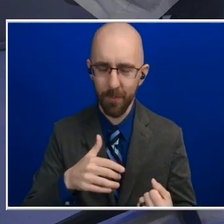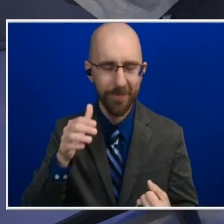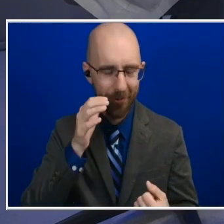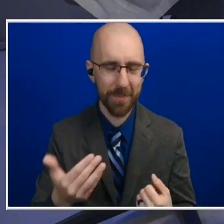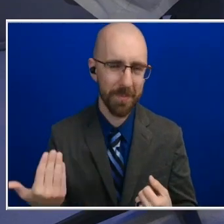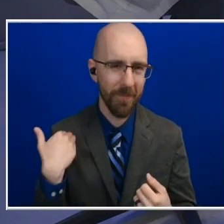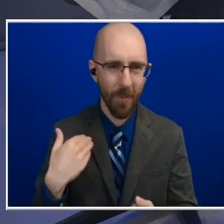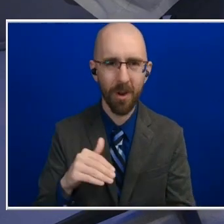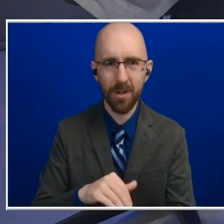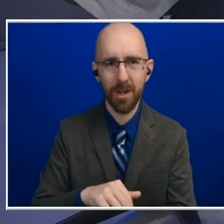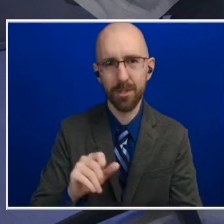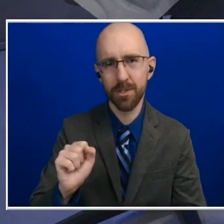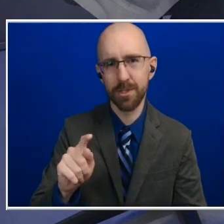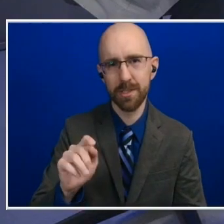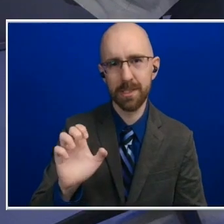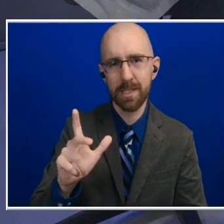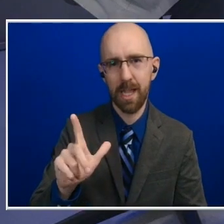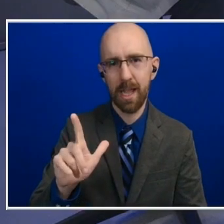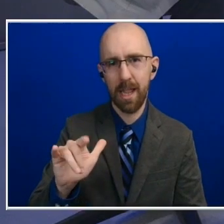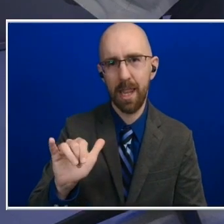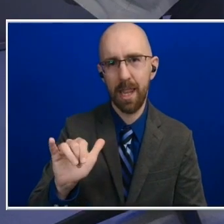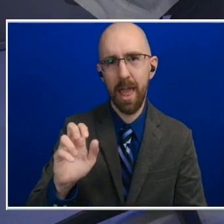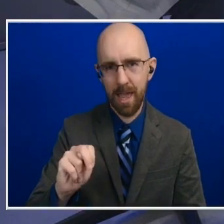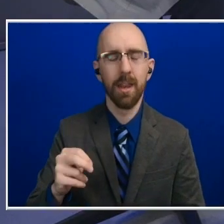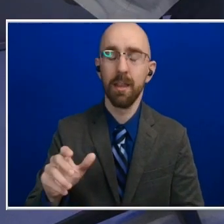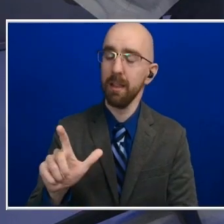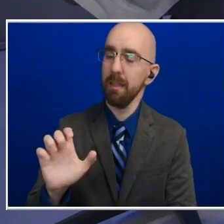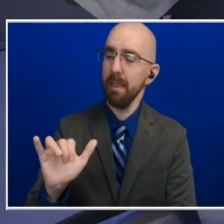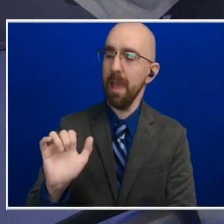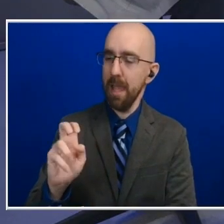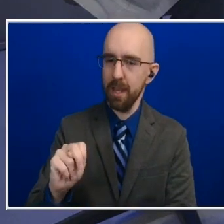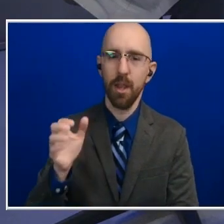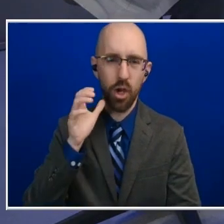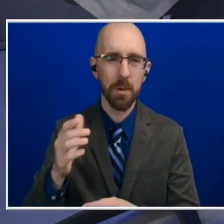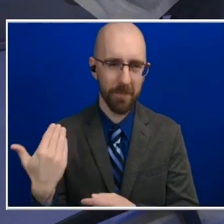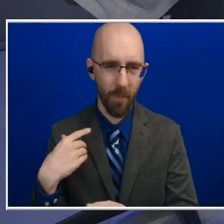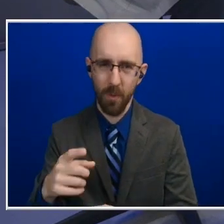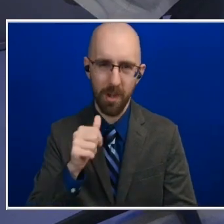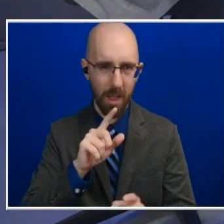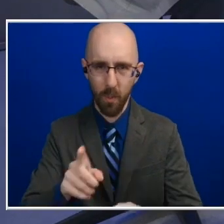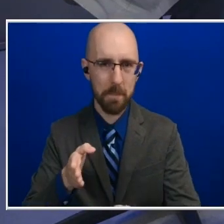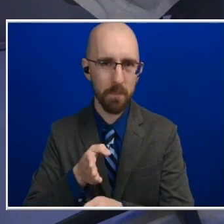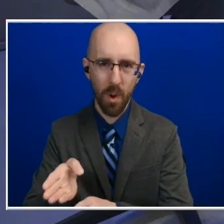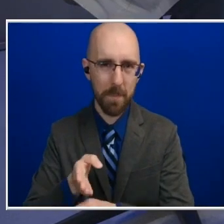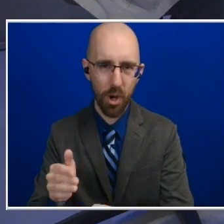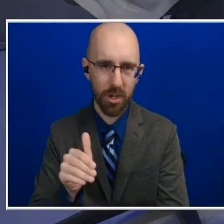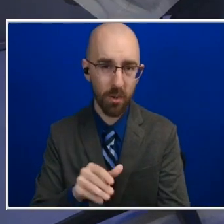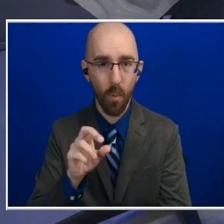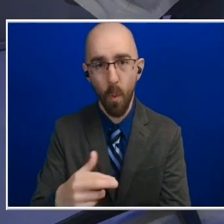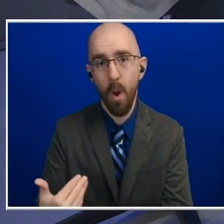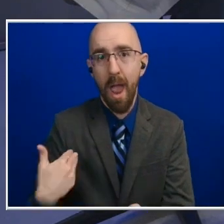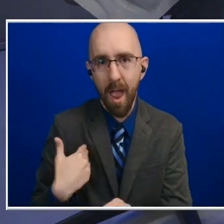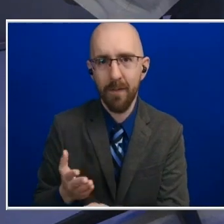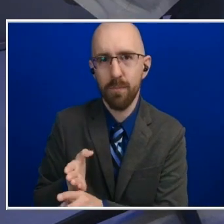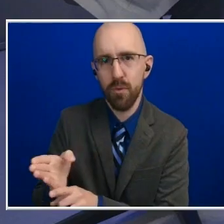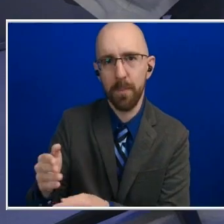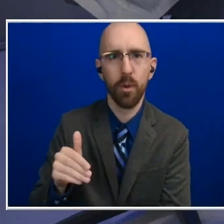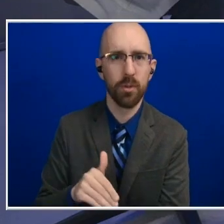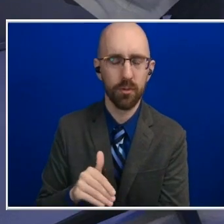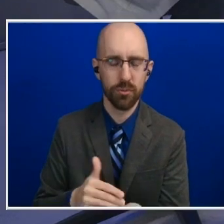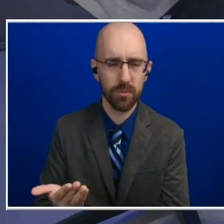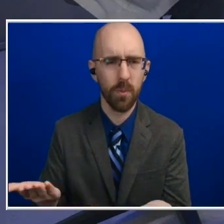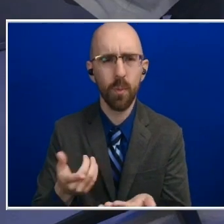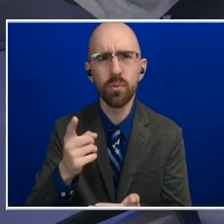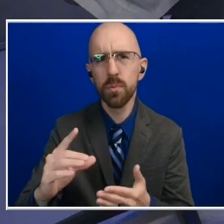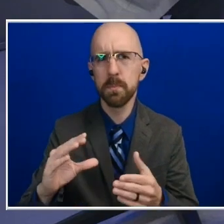knows it can be true. They may not be going to their primary doctor or even have a primary doctor. What's your message to